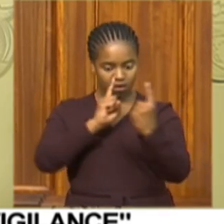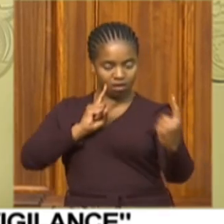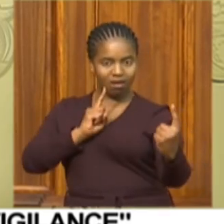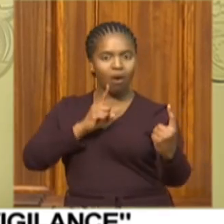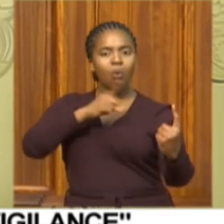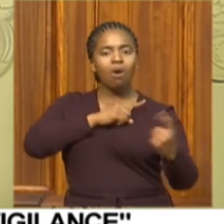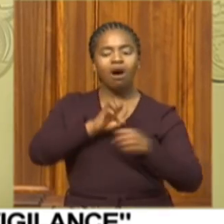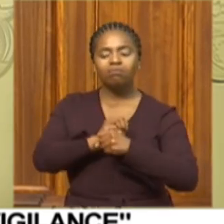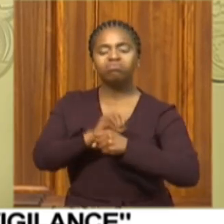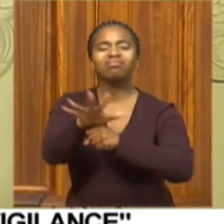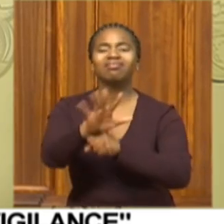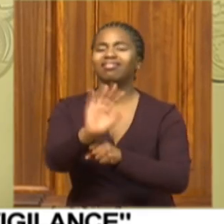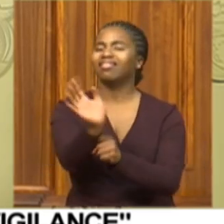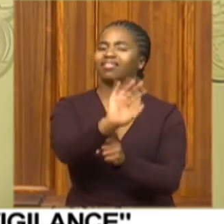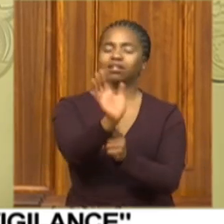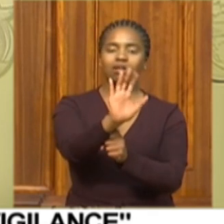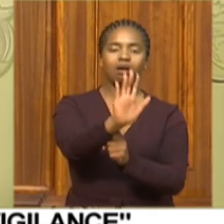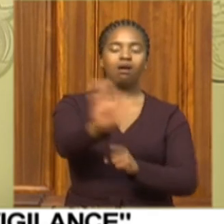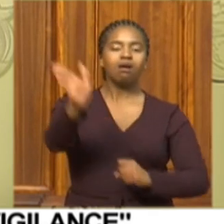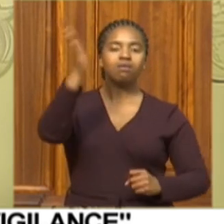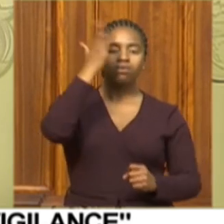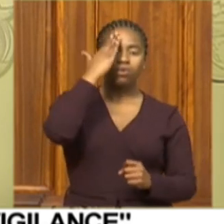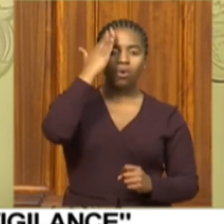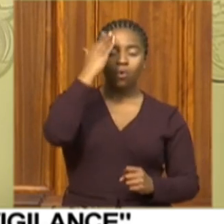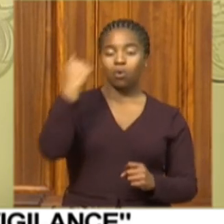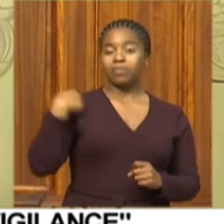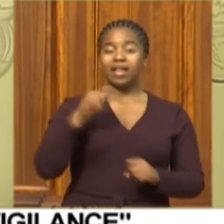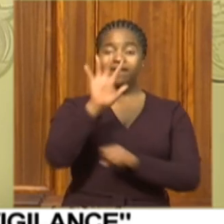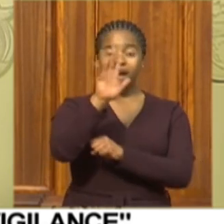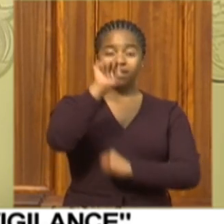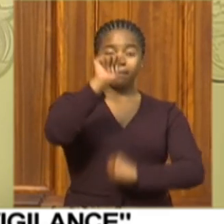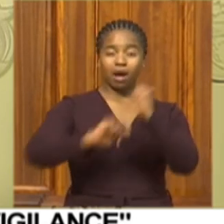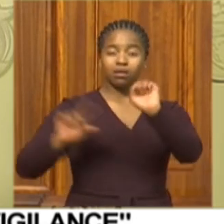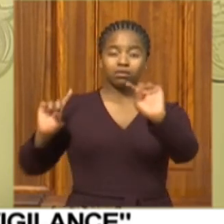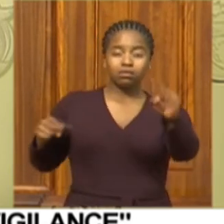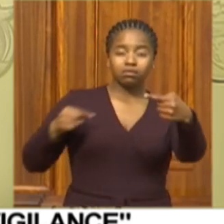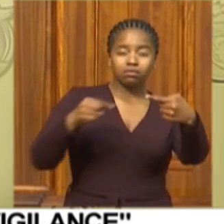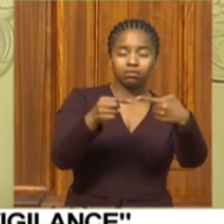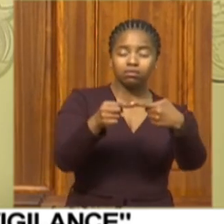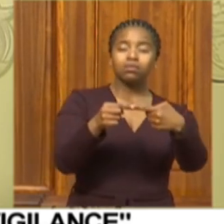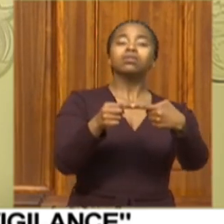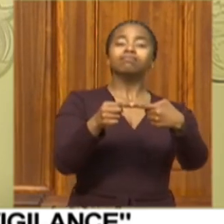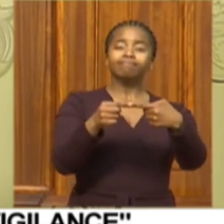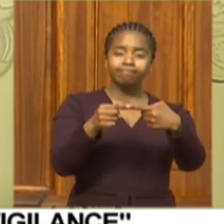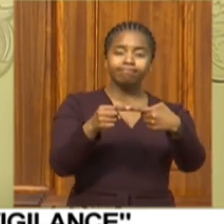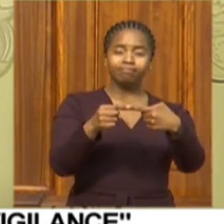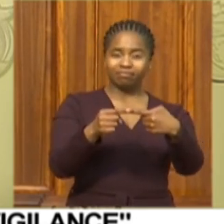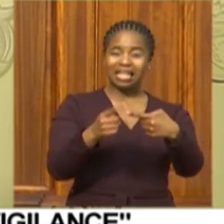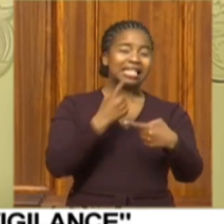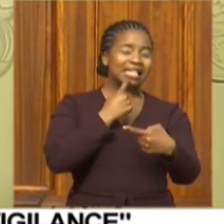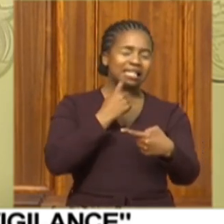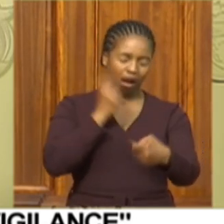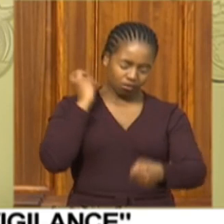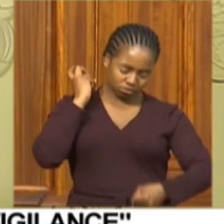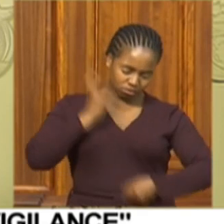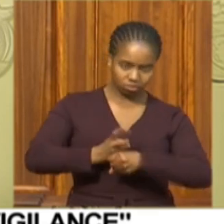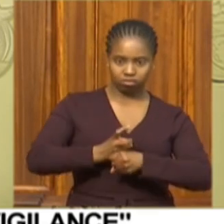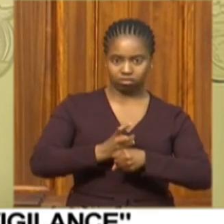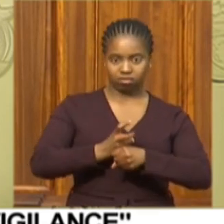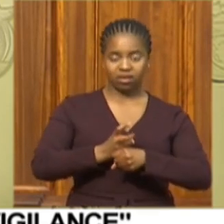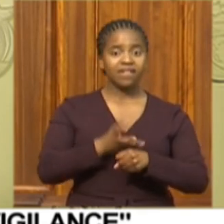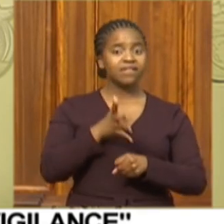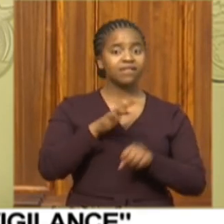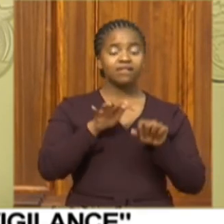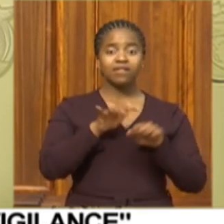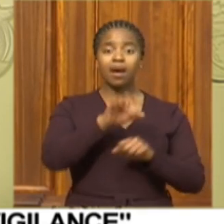it on to others. I know that the last 5 months have been extraordinarily difficult for our nation